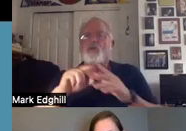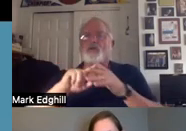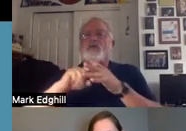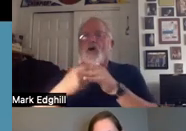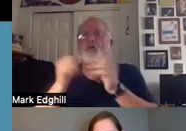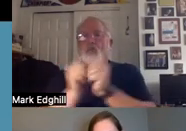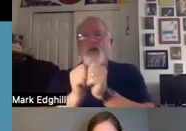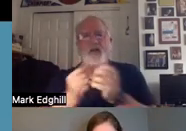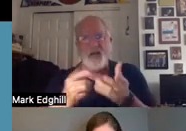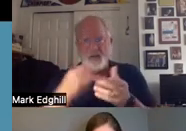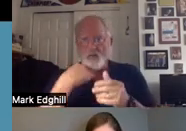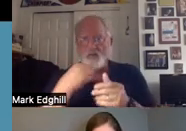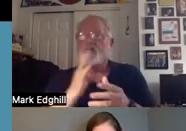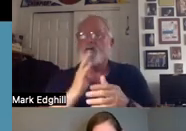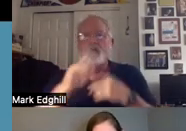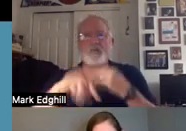Okay, okay.